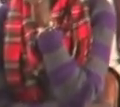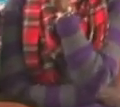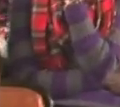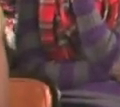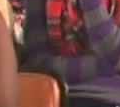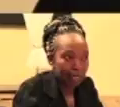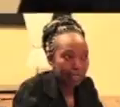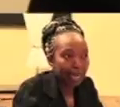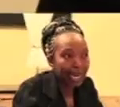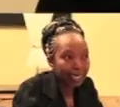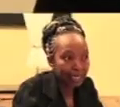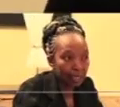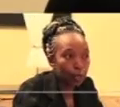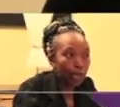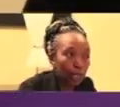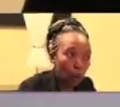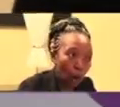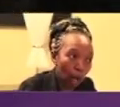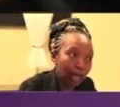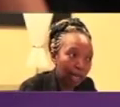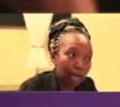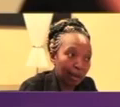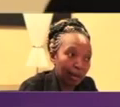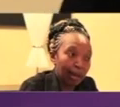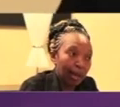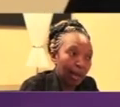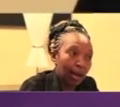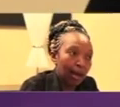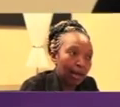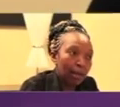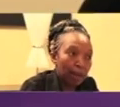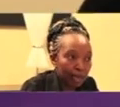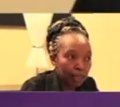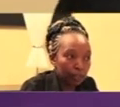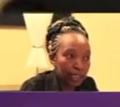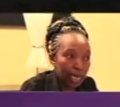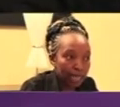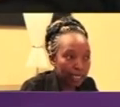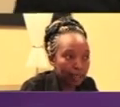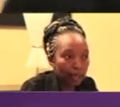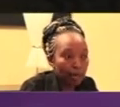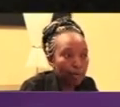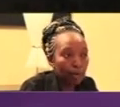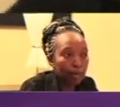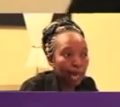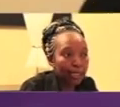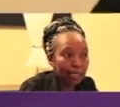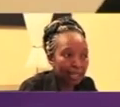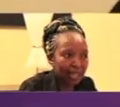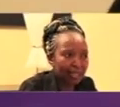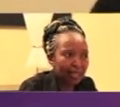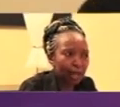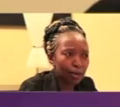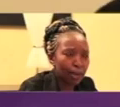But I told my parents, kindly, you can call the parents of Charles because I